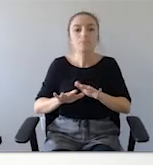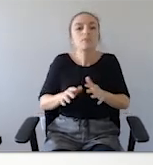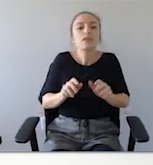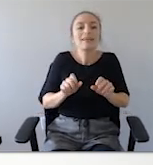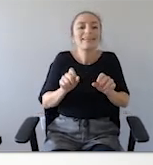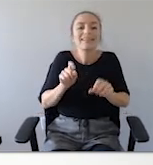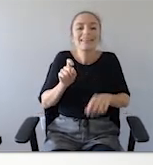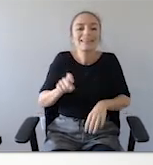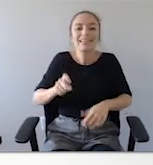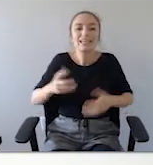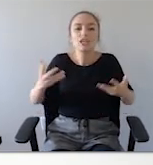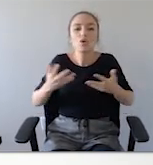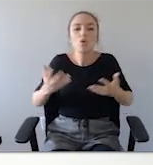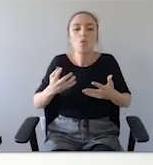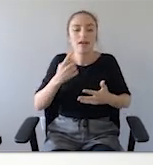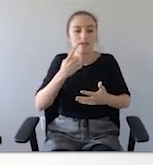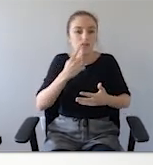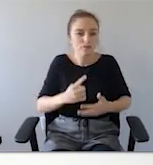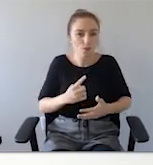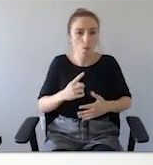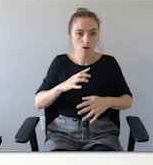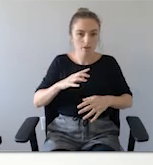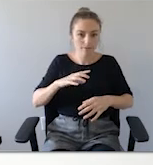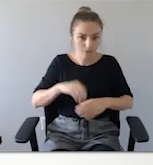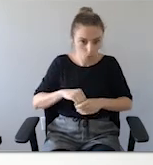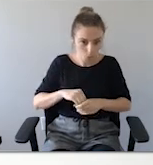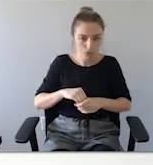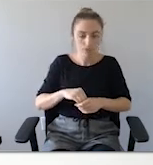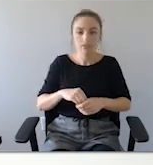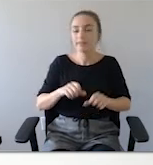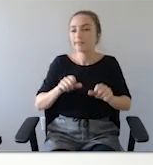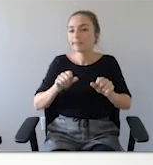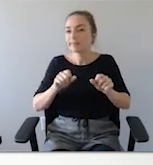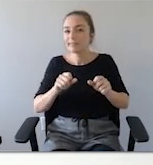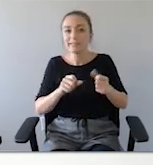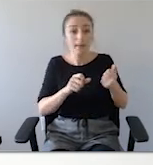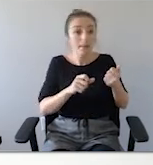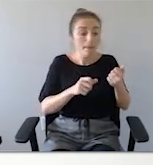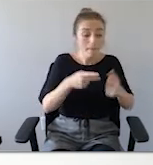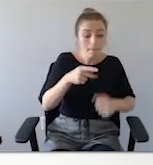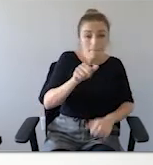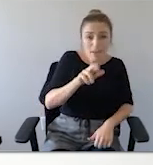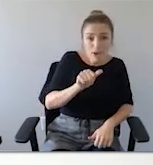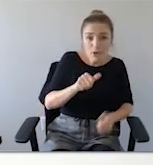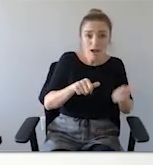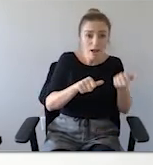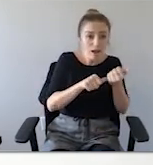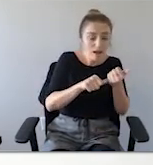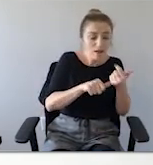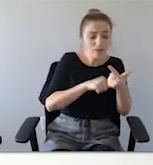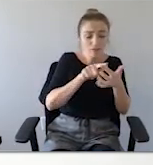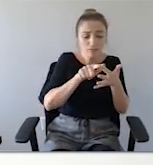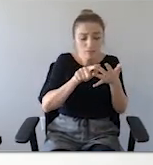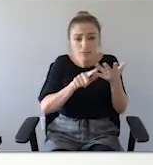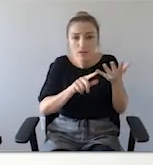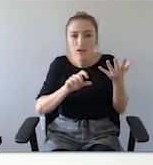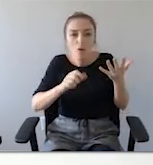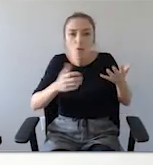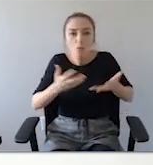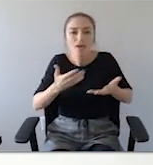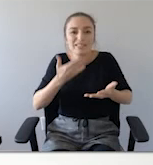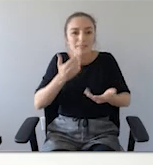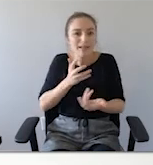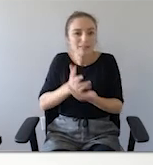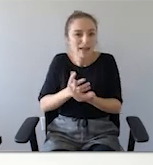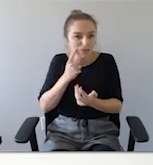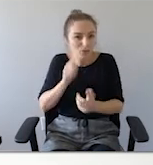if it's push in teaching, it could be a whole host of things. And then we back down because, okay, that's not enough for him or her to make progress.